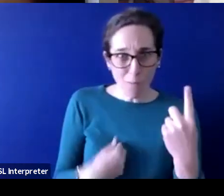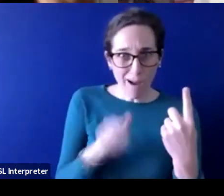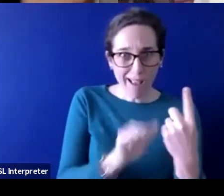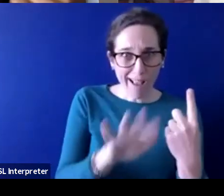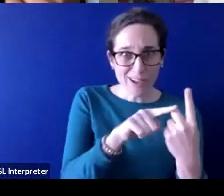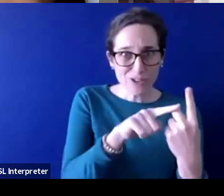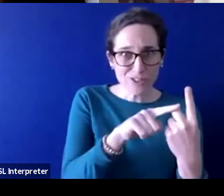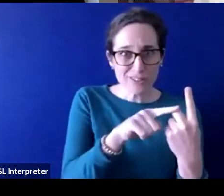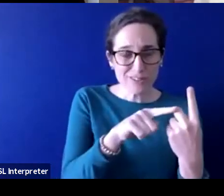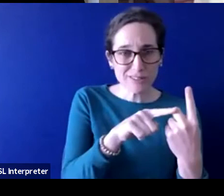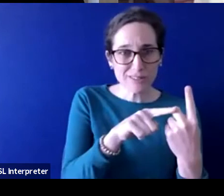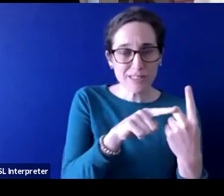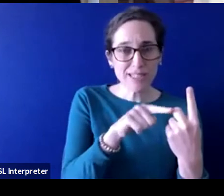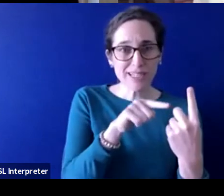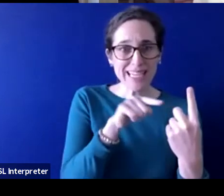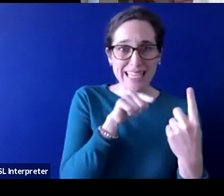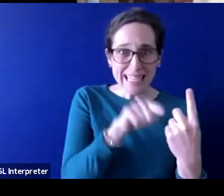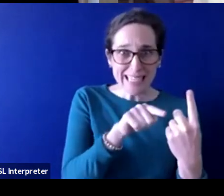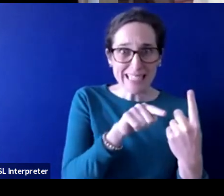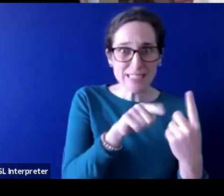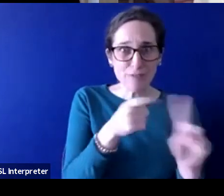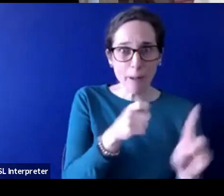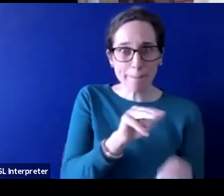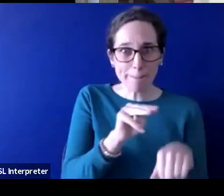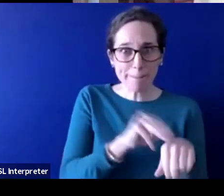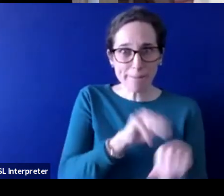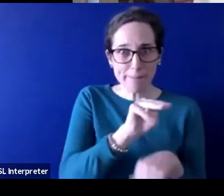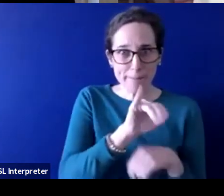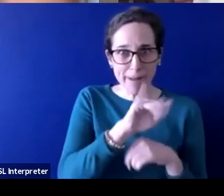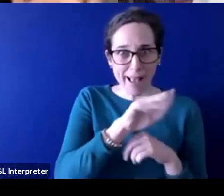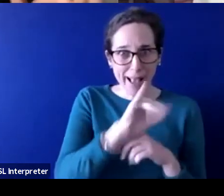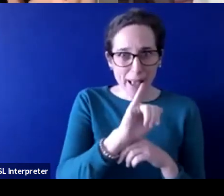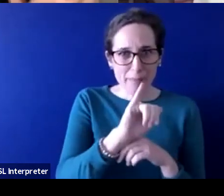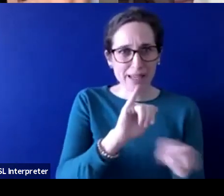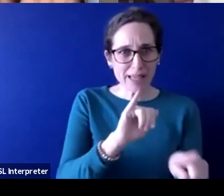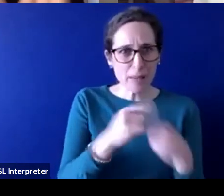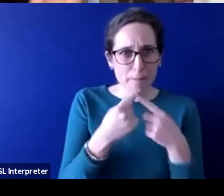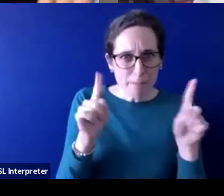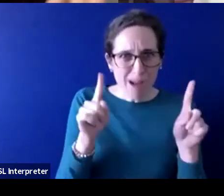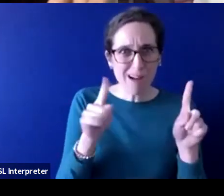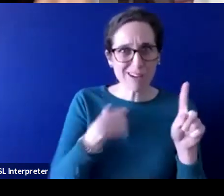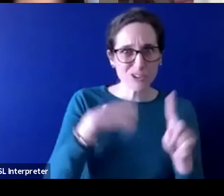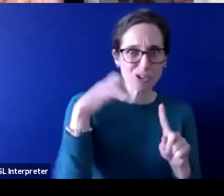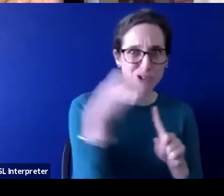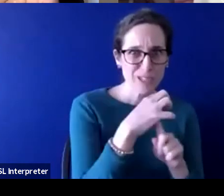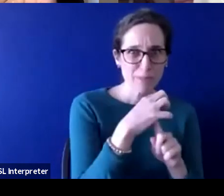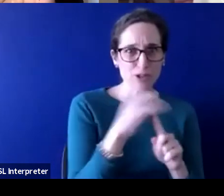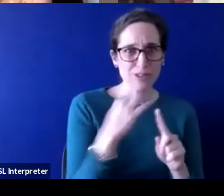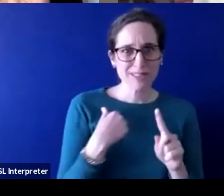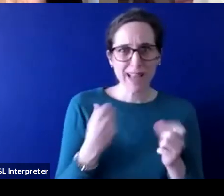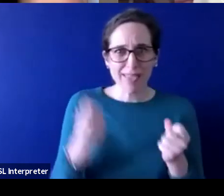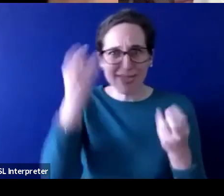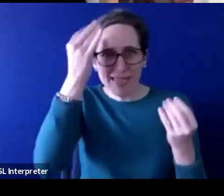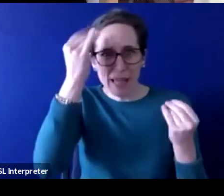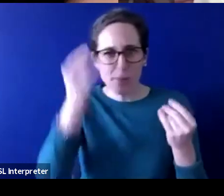was just in the NBA Finals, and he's the first dude to win the NBA championship. For how many Asian American basketball players, how many Latin American basketball players